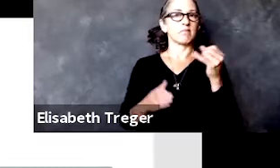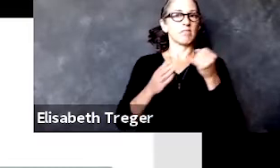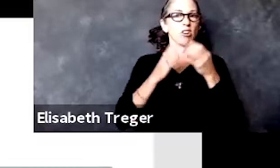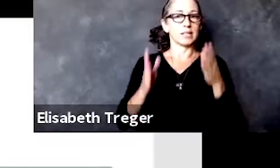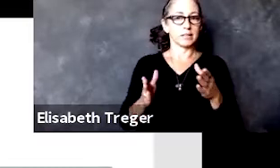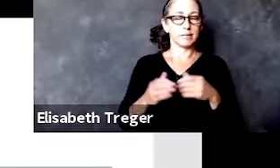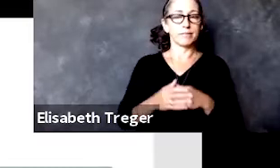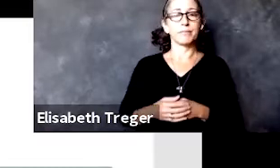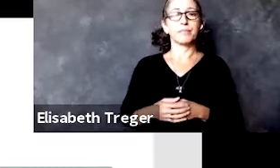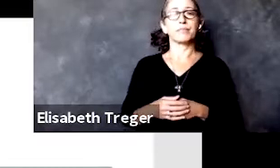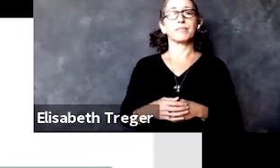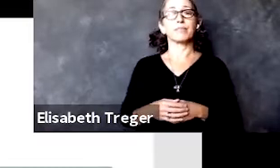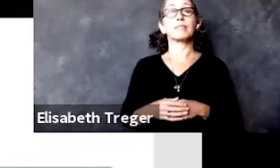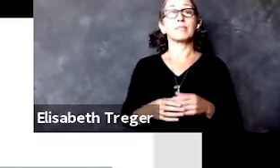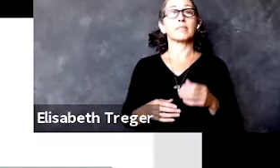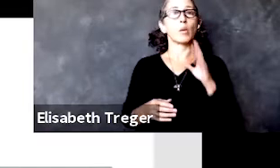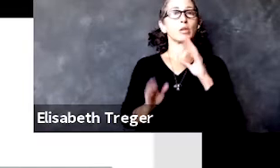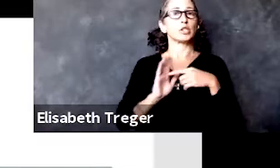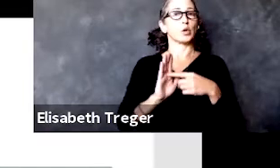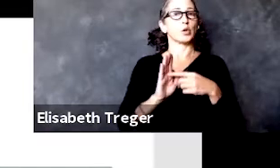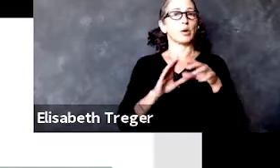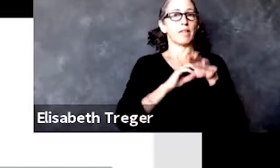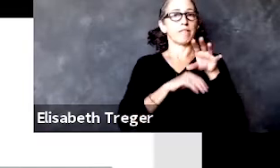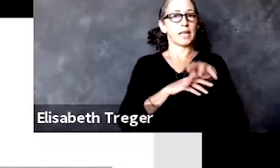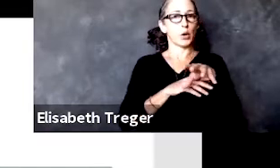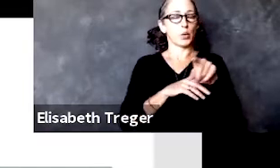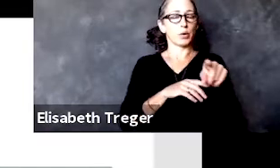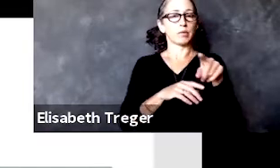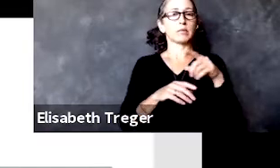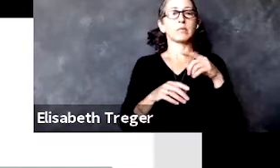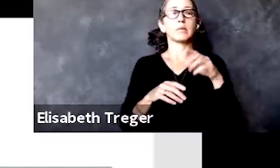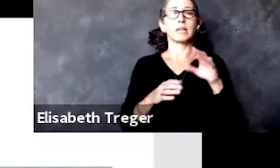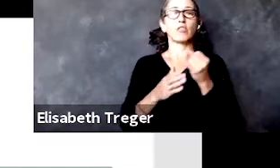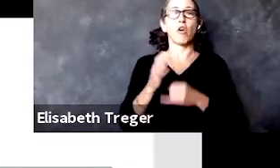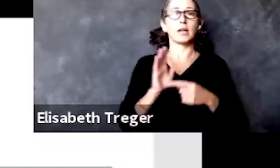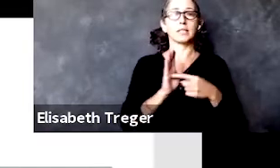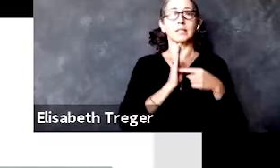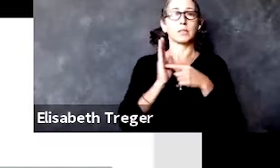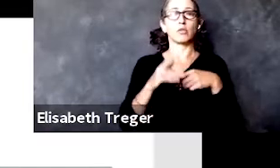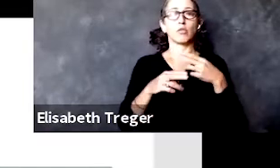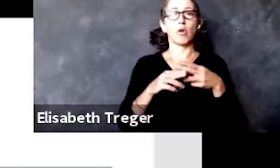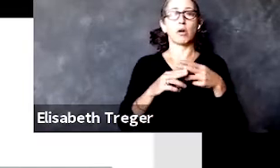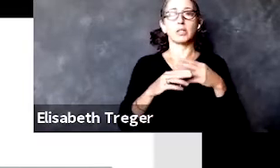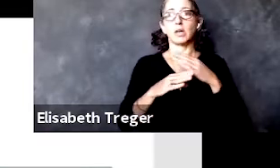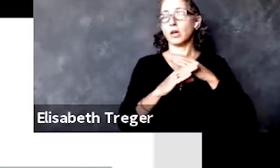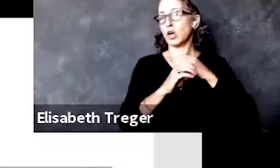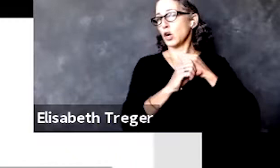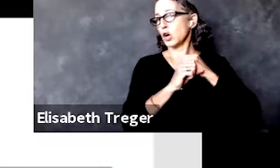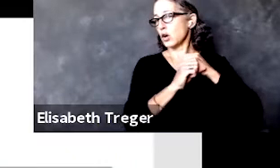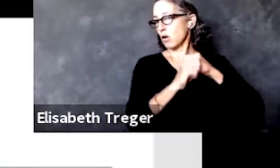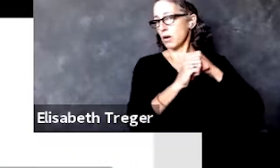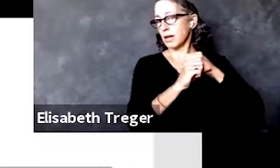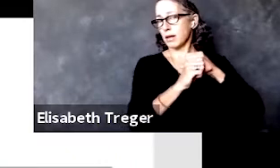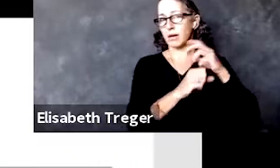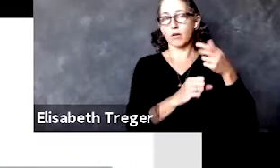Wilson talking about an exhibit he did a while back called Guarded View. And so listen to